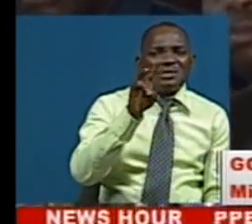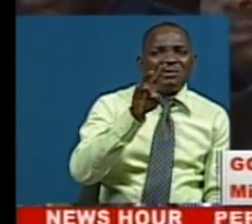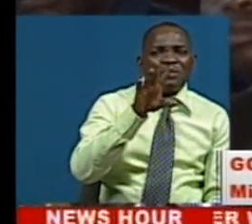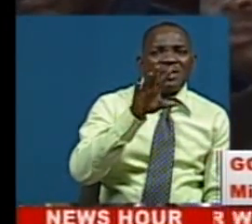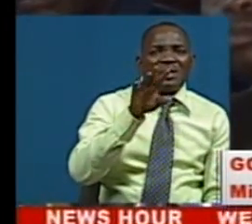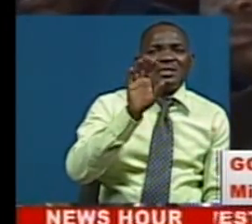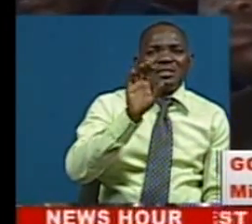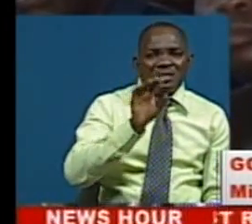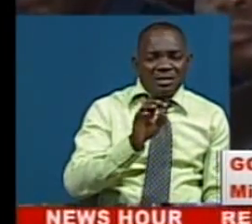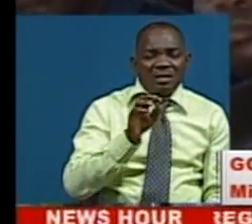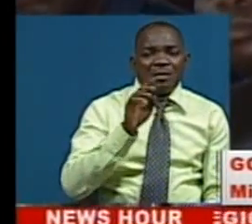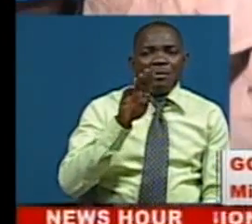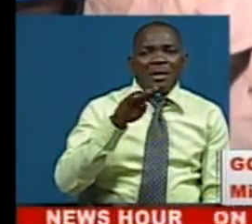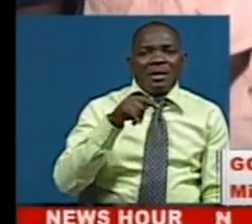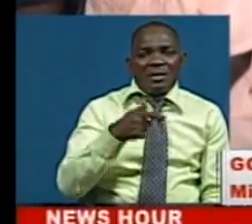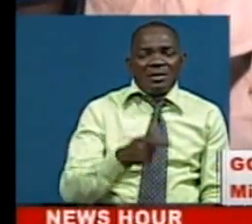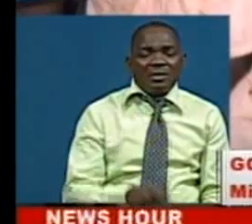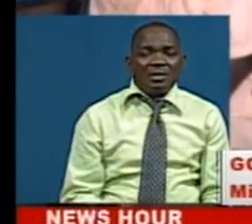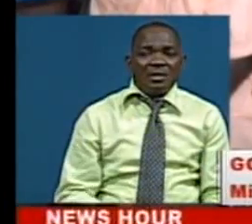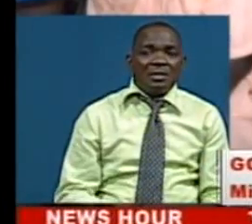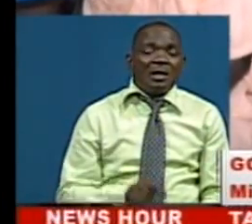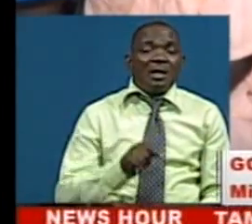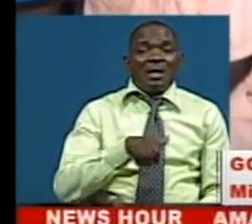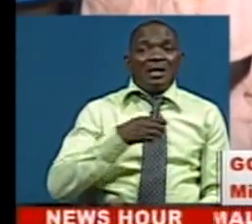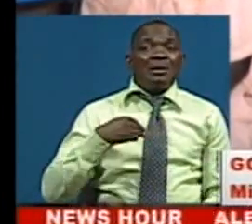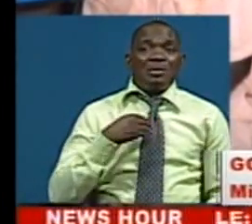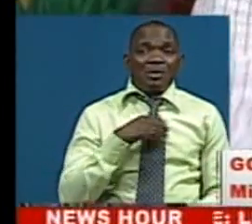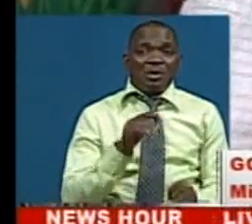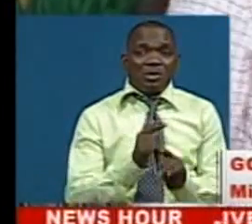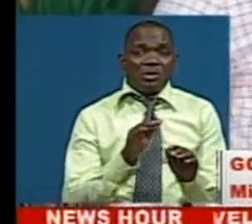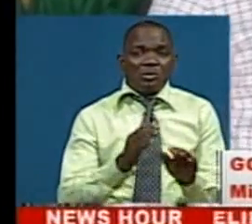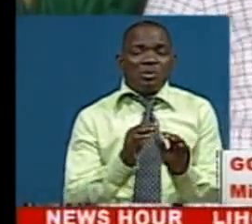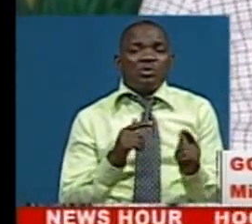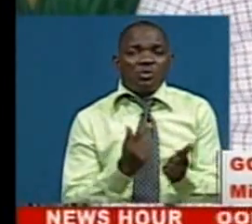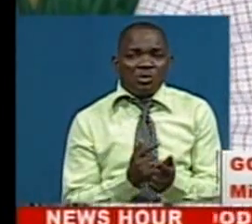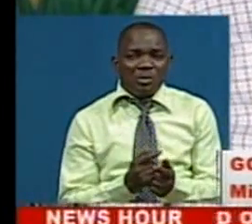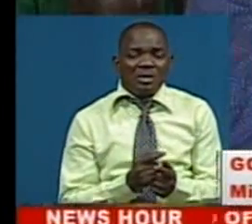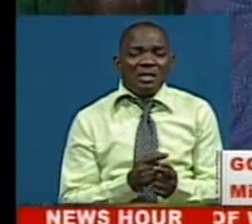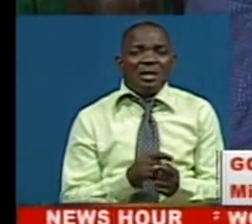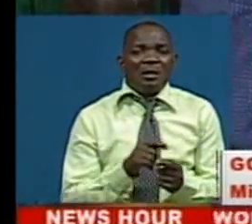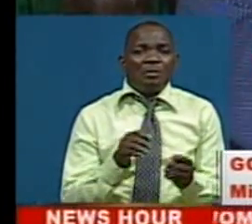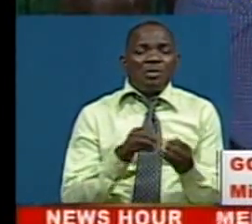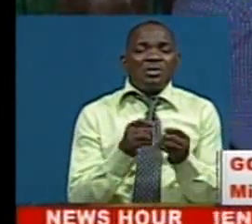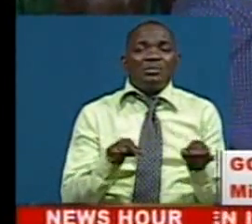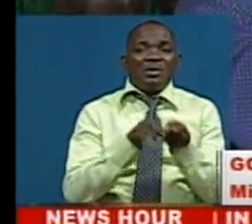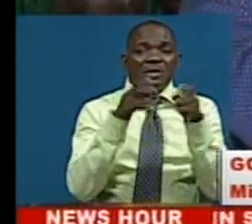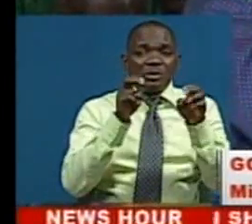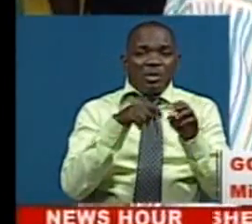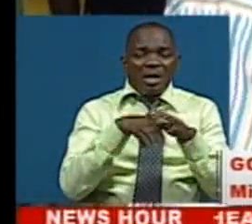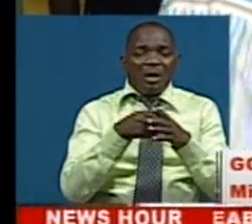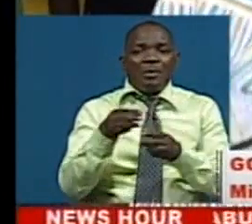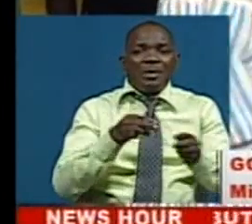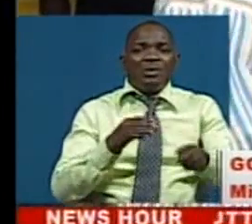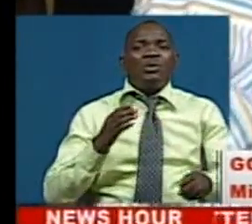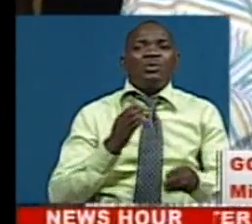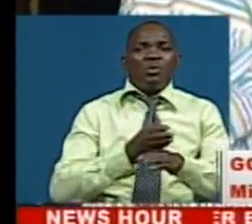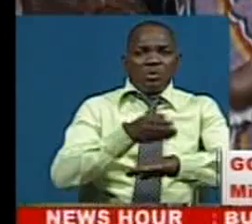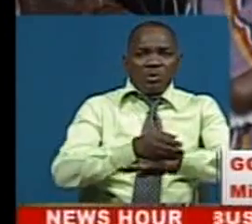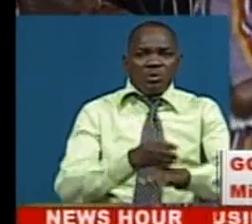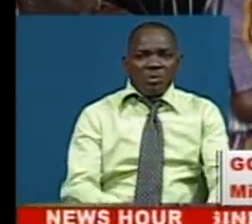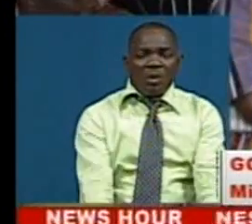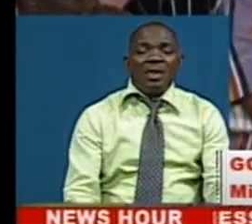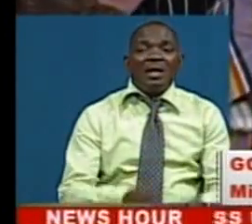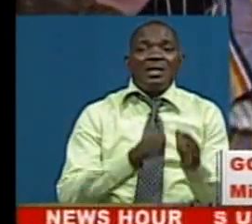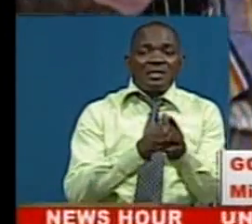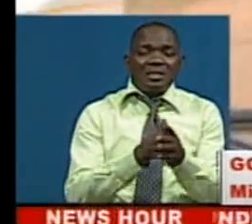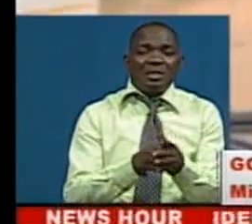35.75 Ghana cedis per bag. Other members of the minority pointed out more pressing issues of cocoa management in the country,